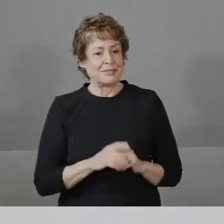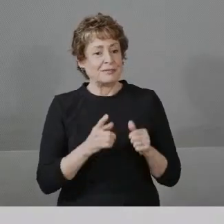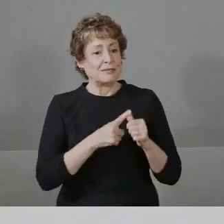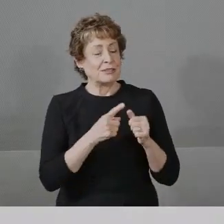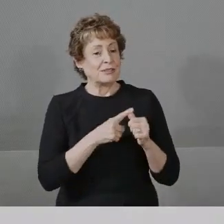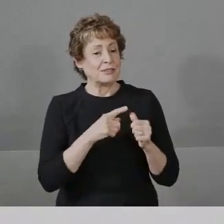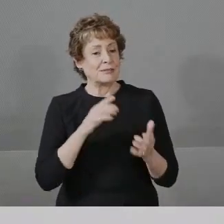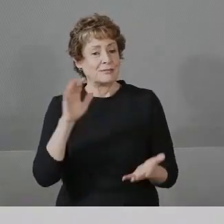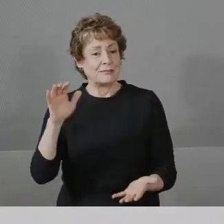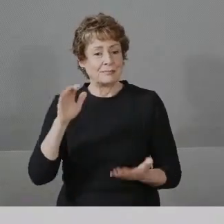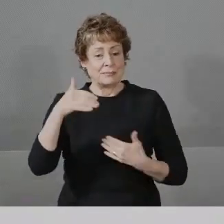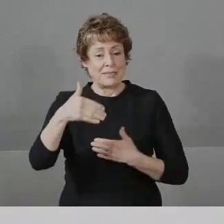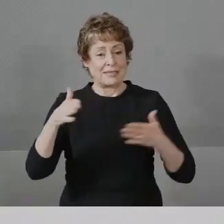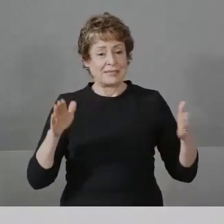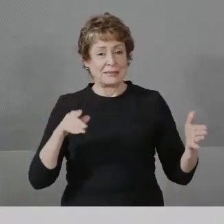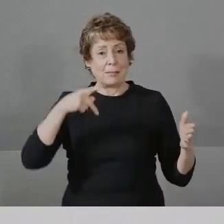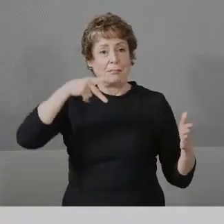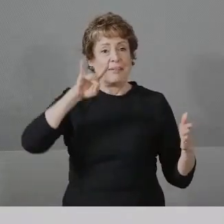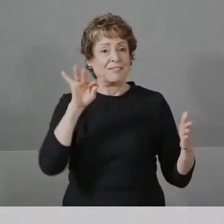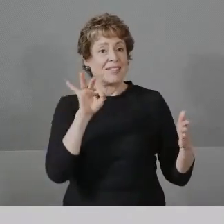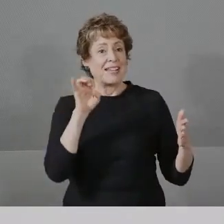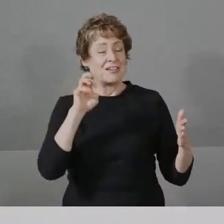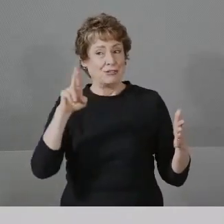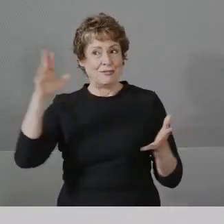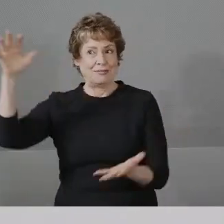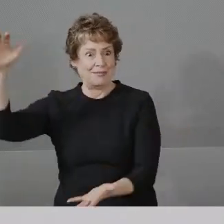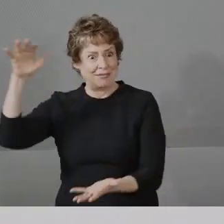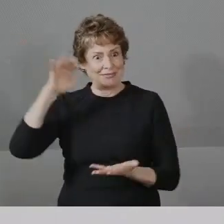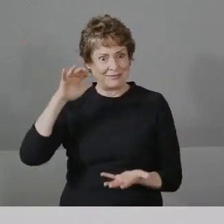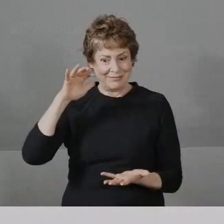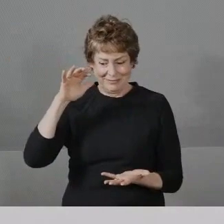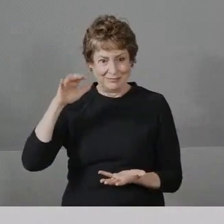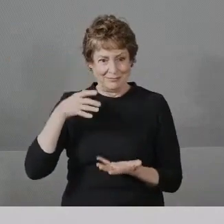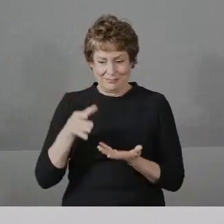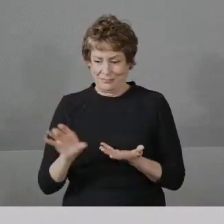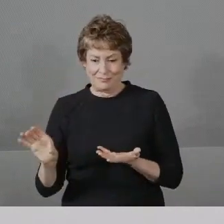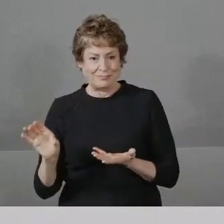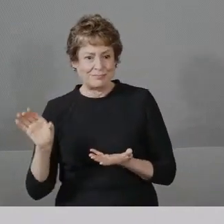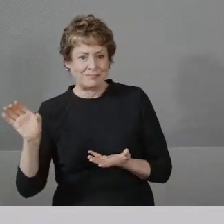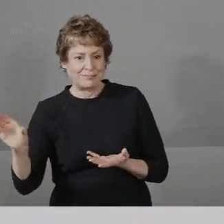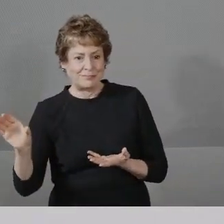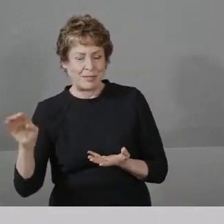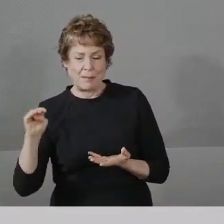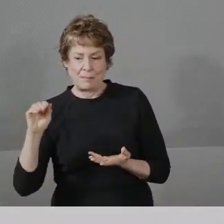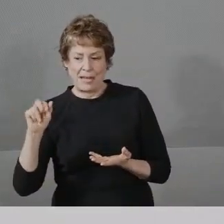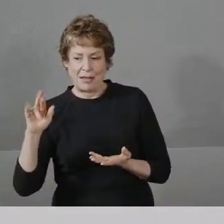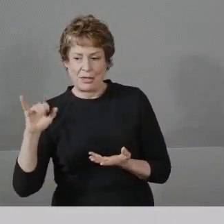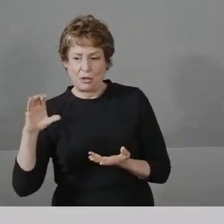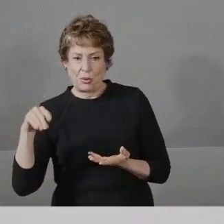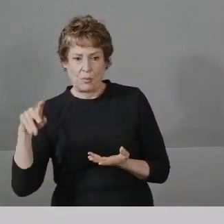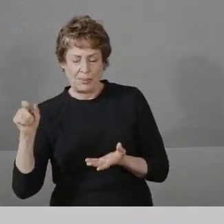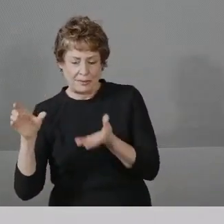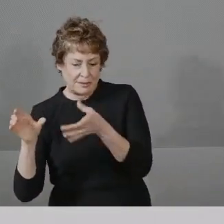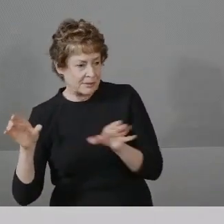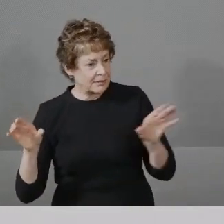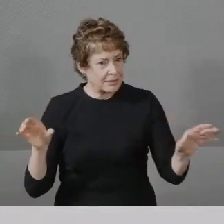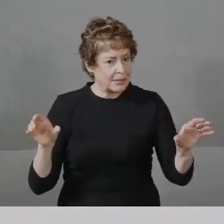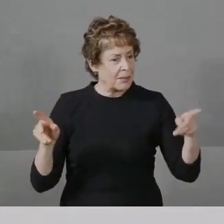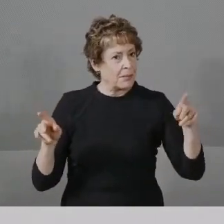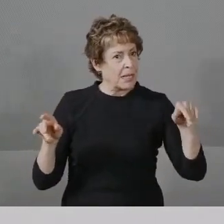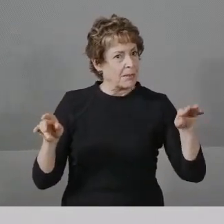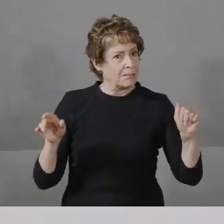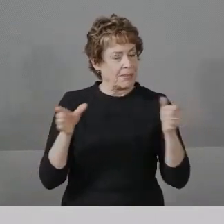are equipped to provide the mass vaccination required by Pfizer's ultra-cold storage requirements and large lot